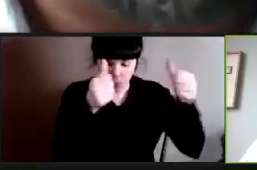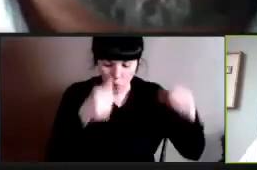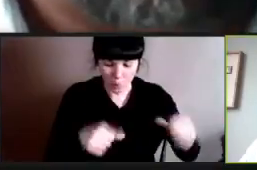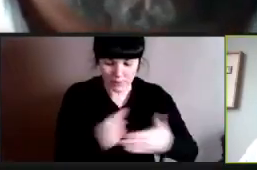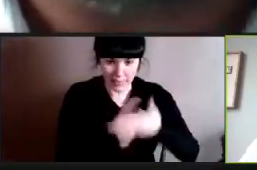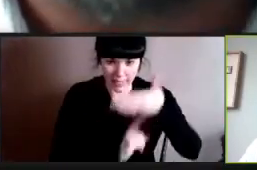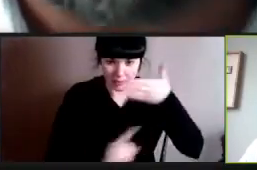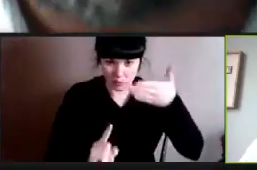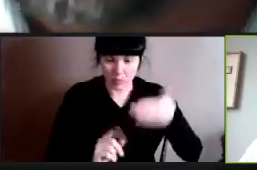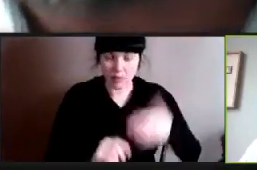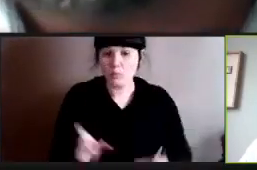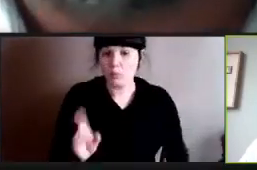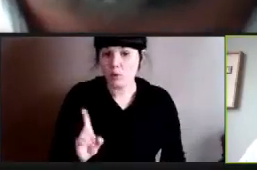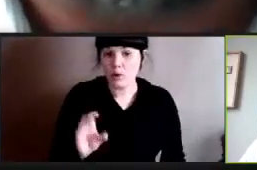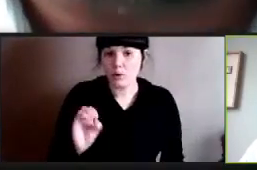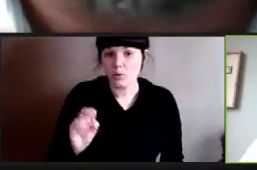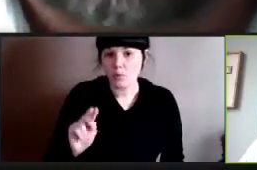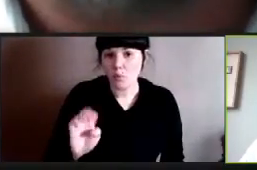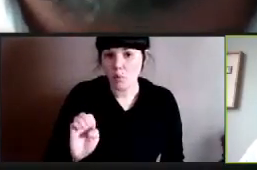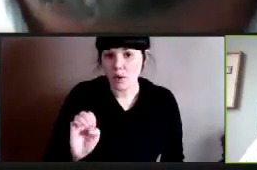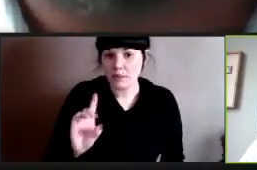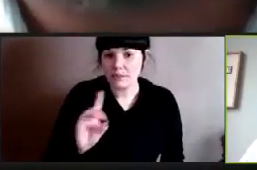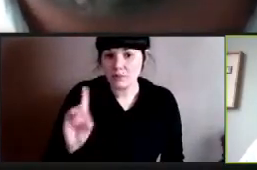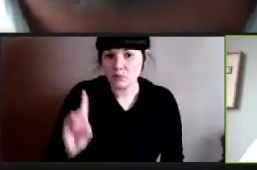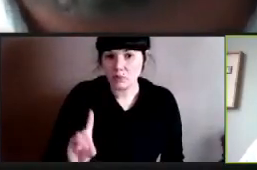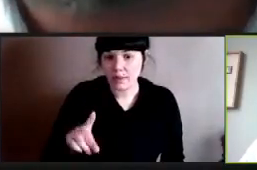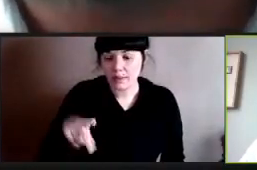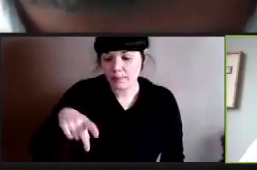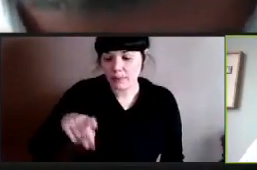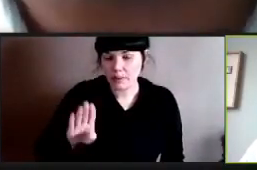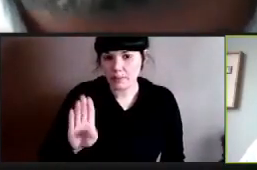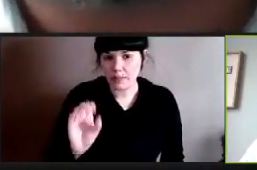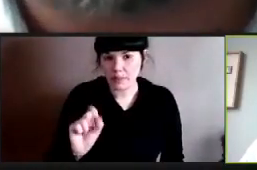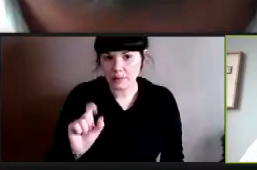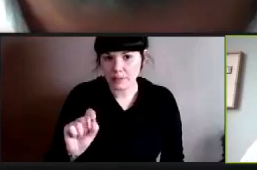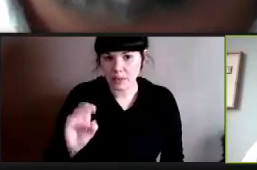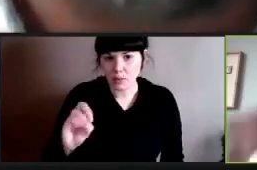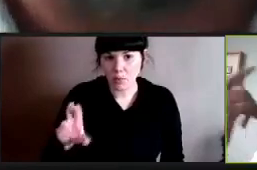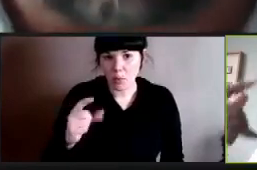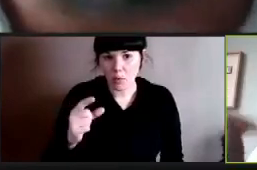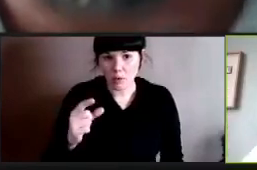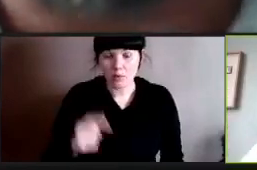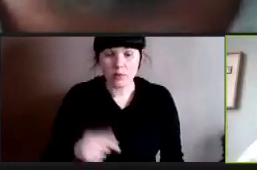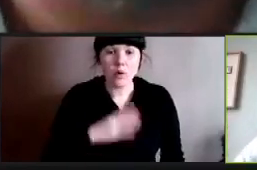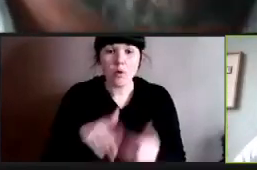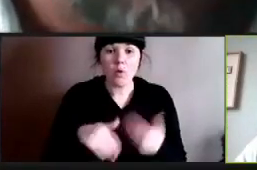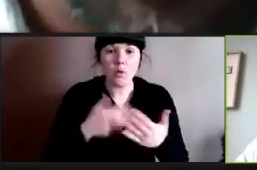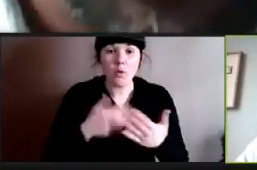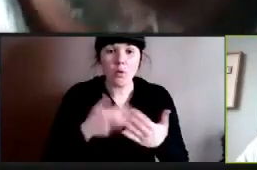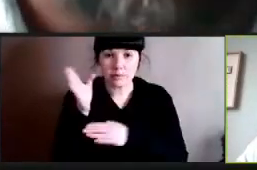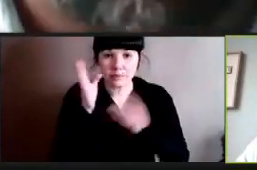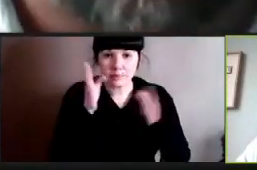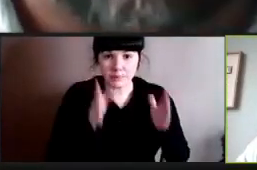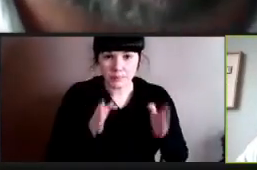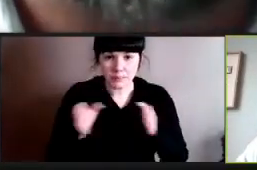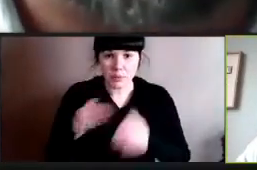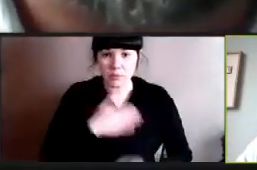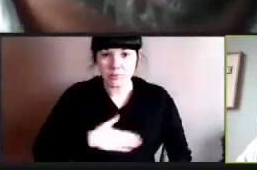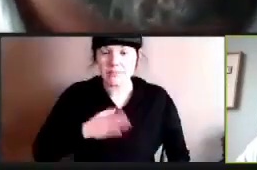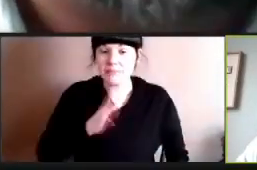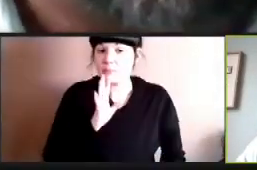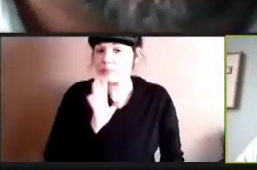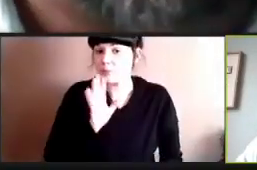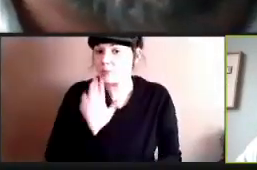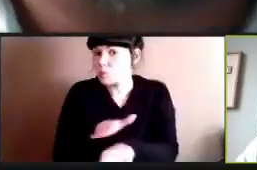onedetroitpbs.org. For our experts, please remember to speak slowly for our translators. I had to remind myself. They want to